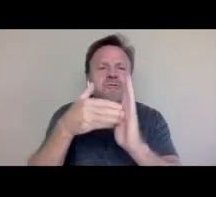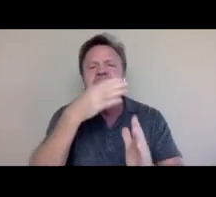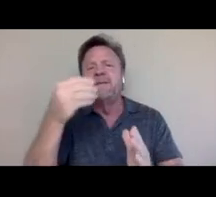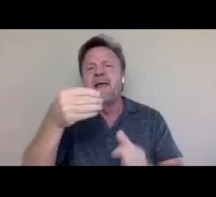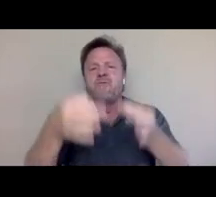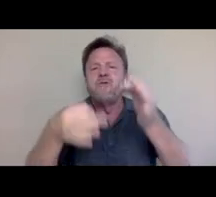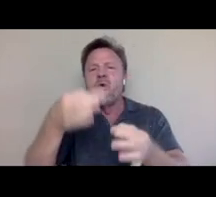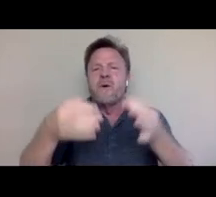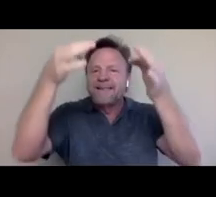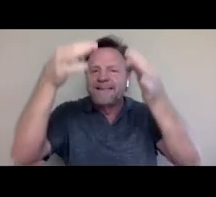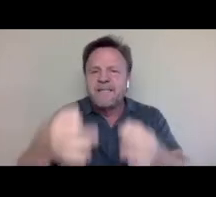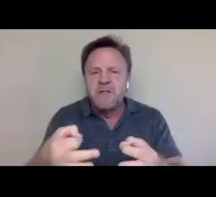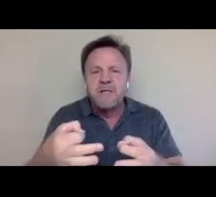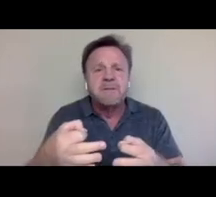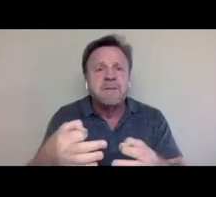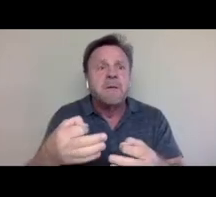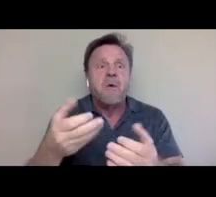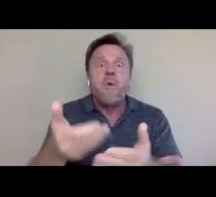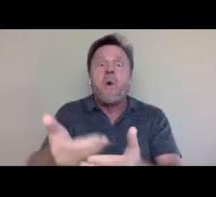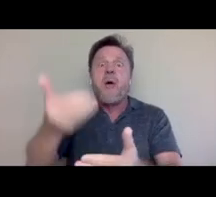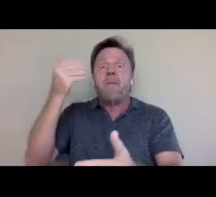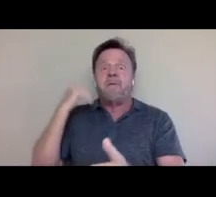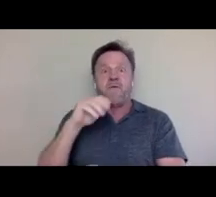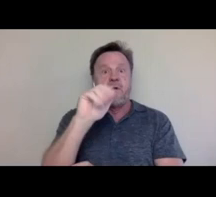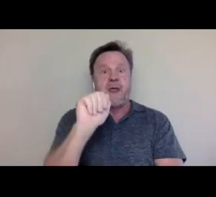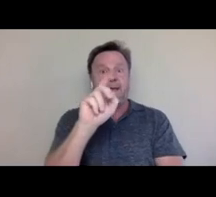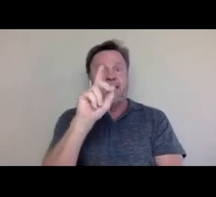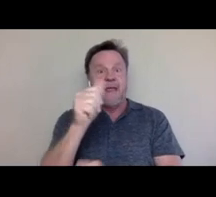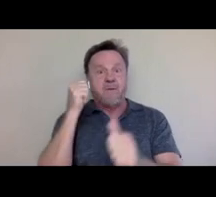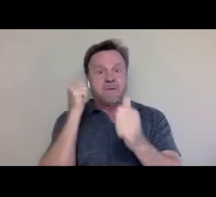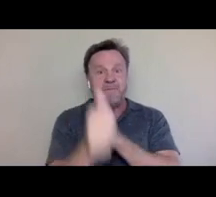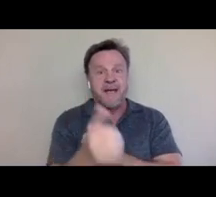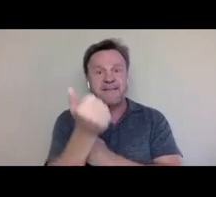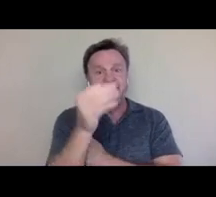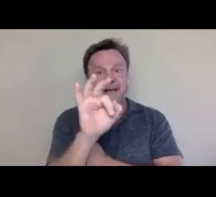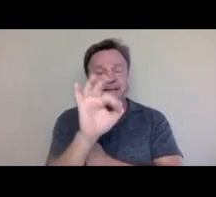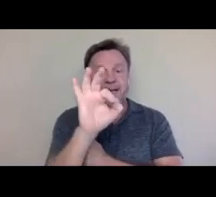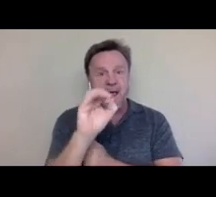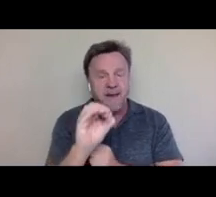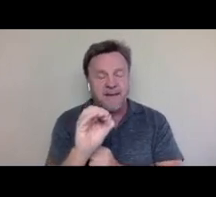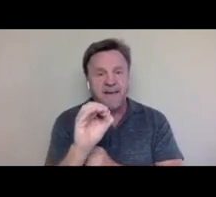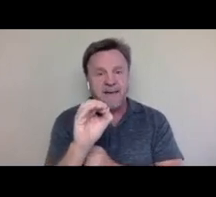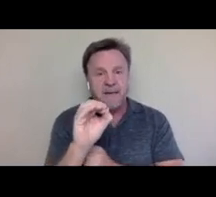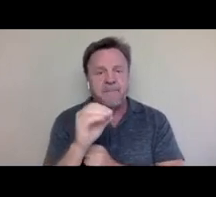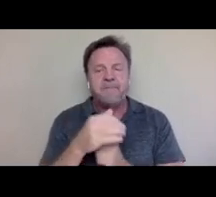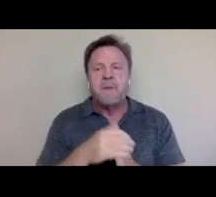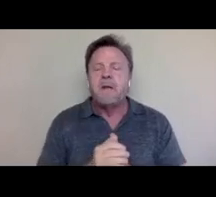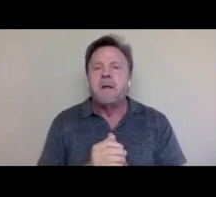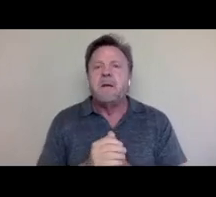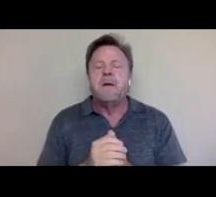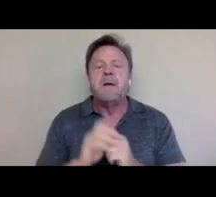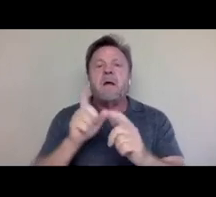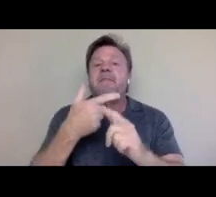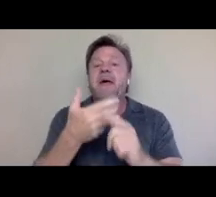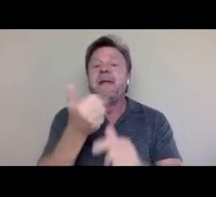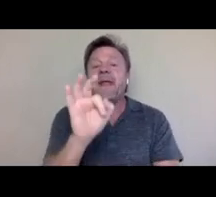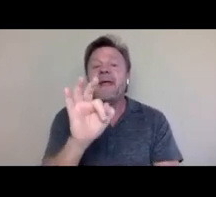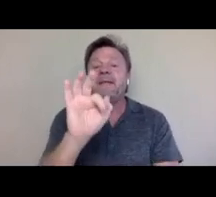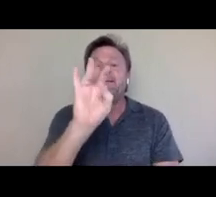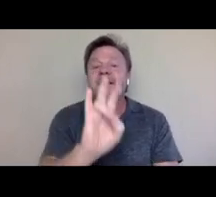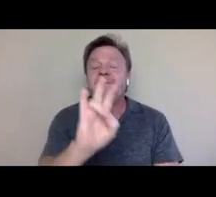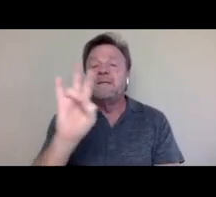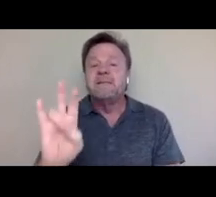decisions well before the ADA was passed in 1990. And then, of course, in